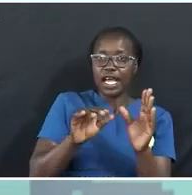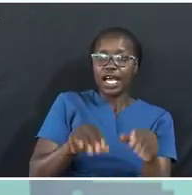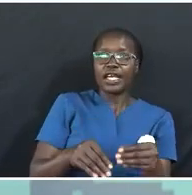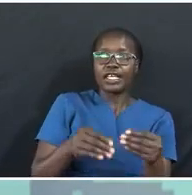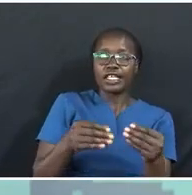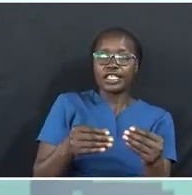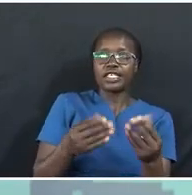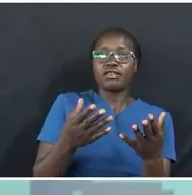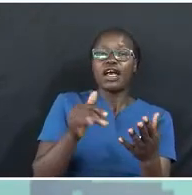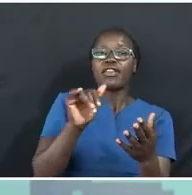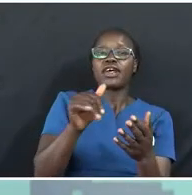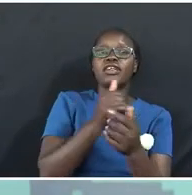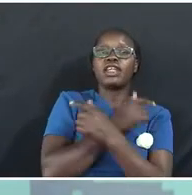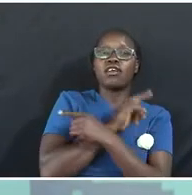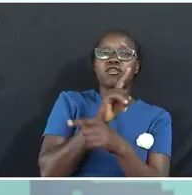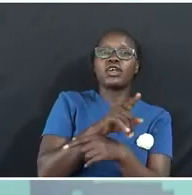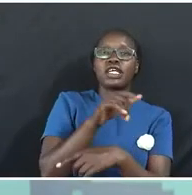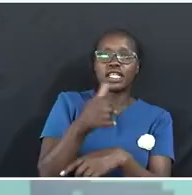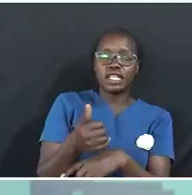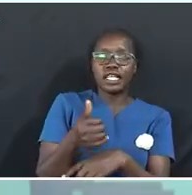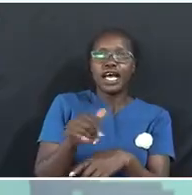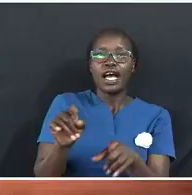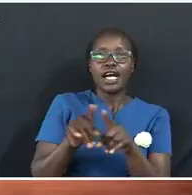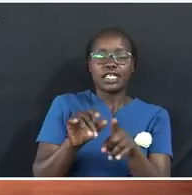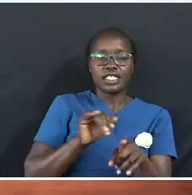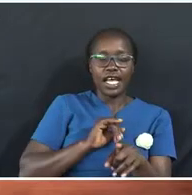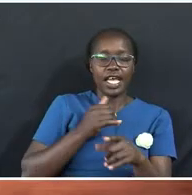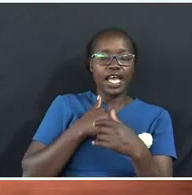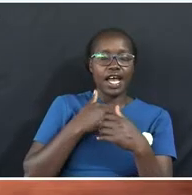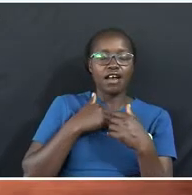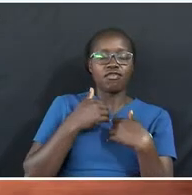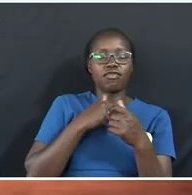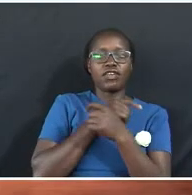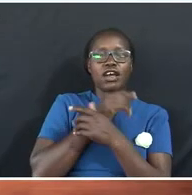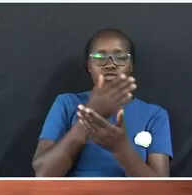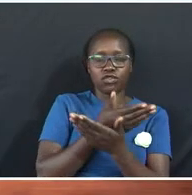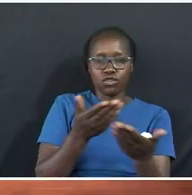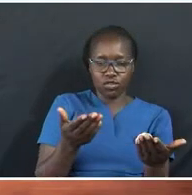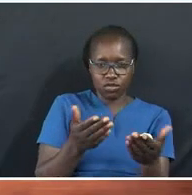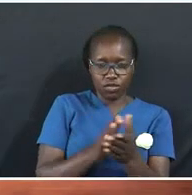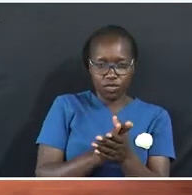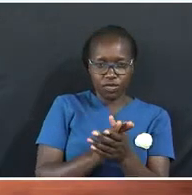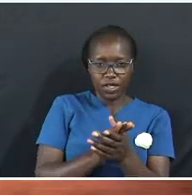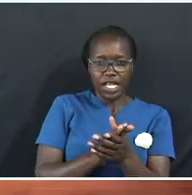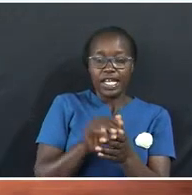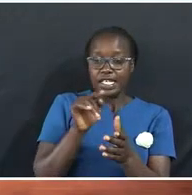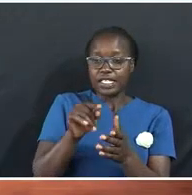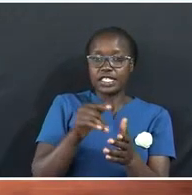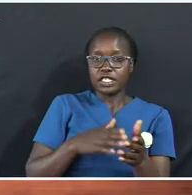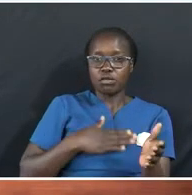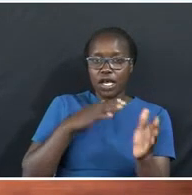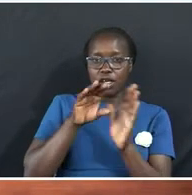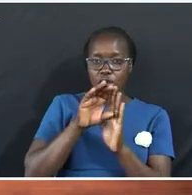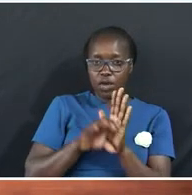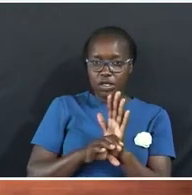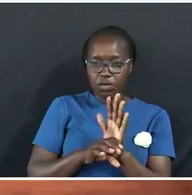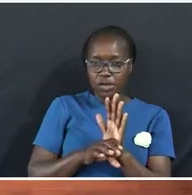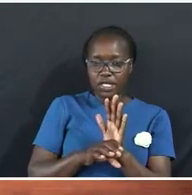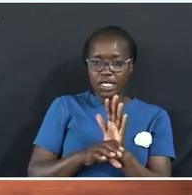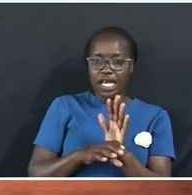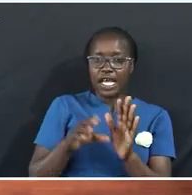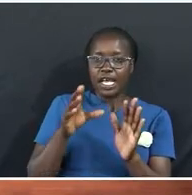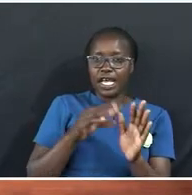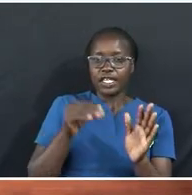This is my commandment, that you love one another as I have loved you. Just hold on. This is my commandment. And you